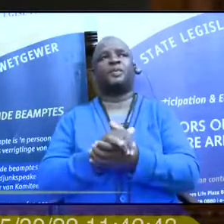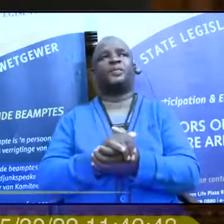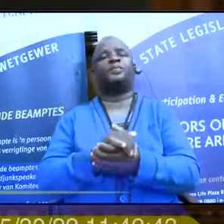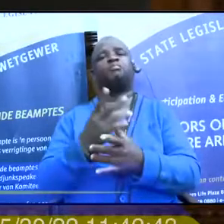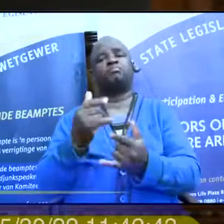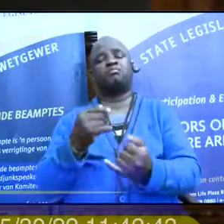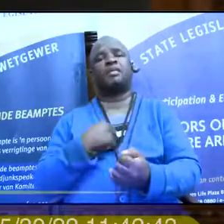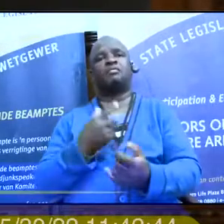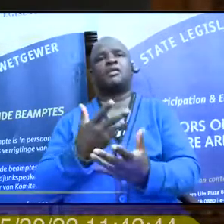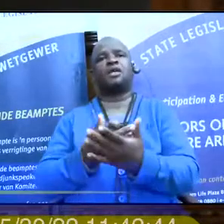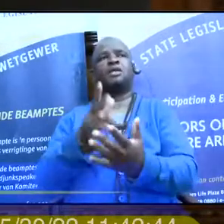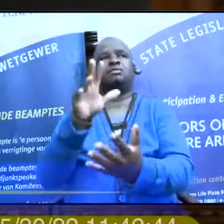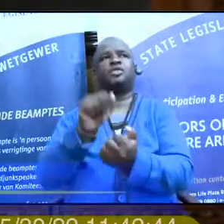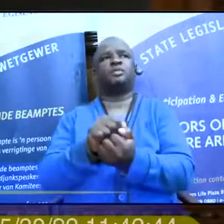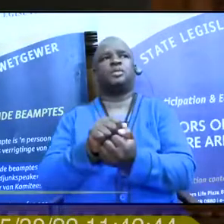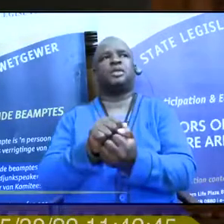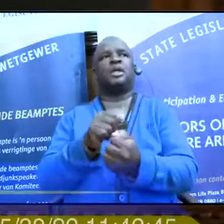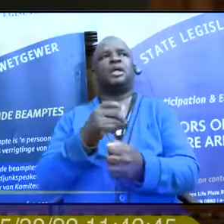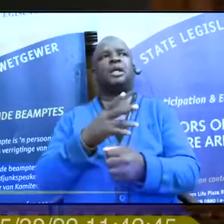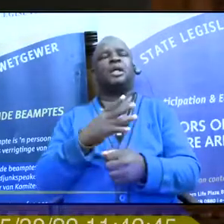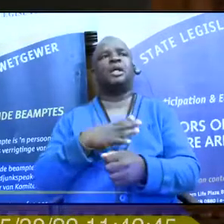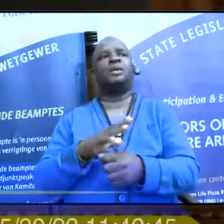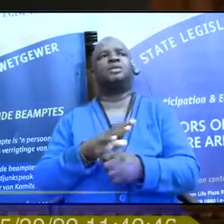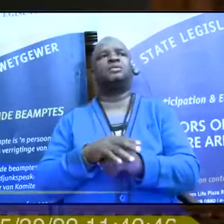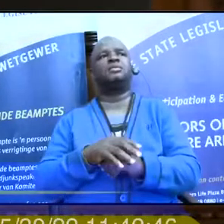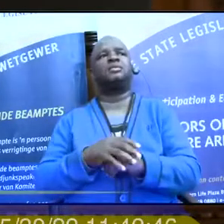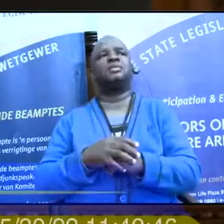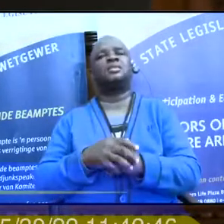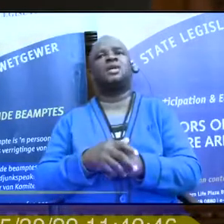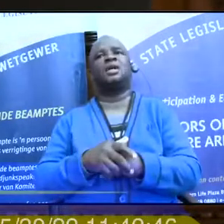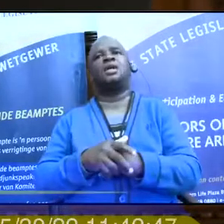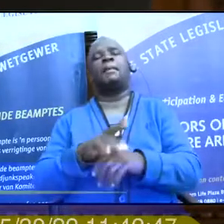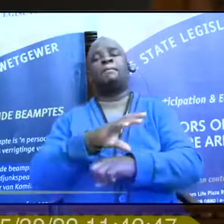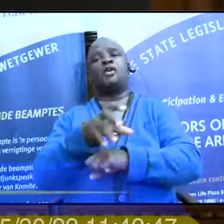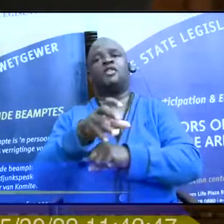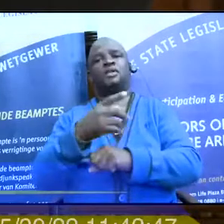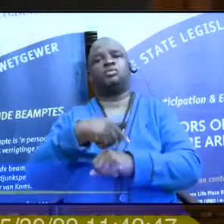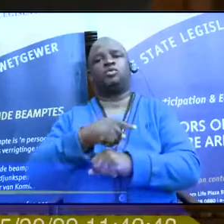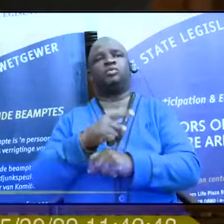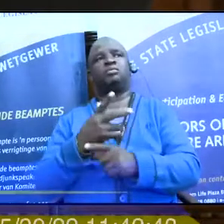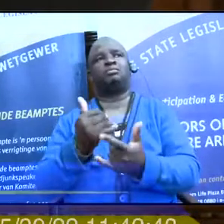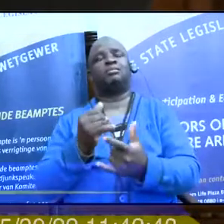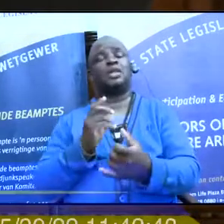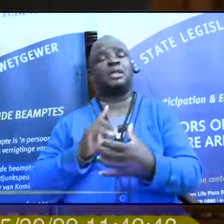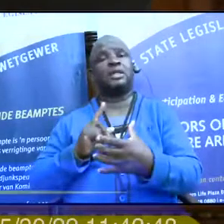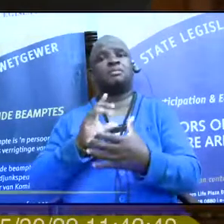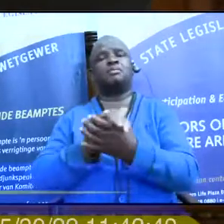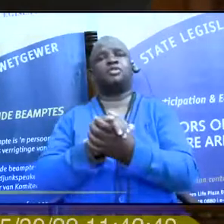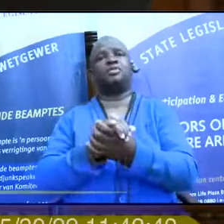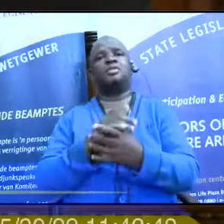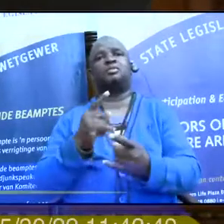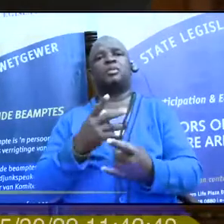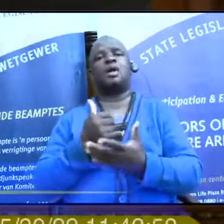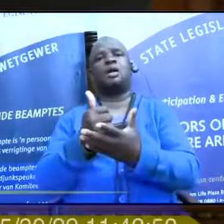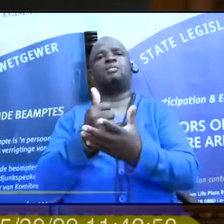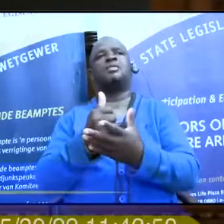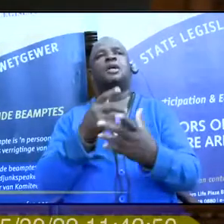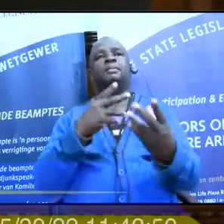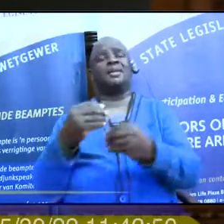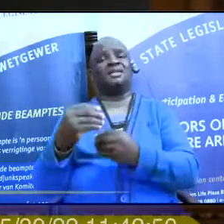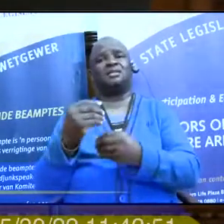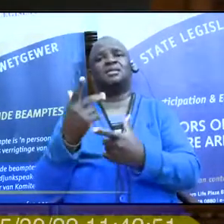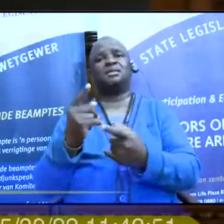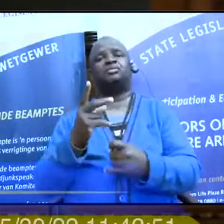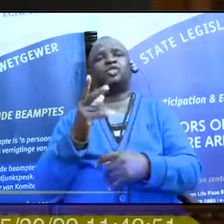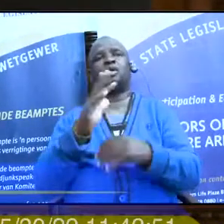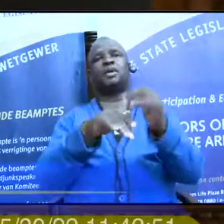conclude i would also like to state that as a province we commit to help businesses rebuild we commit